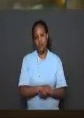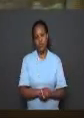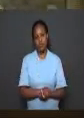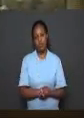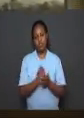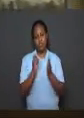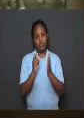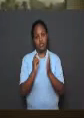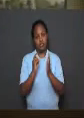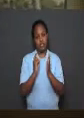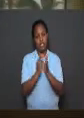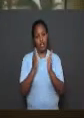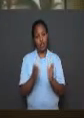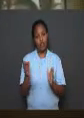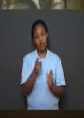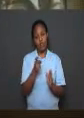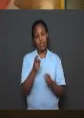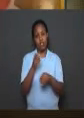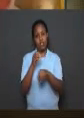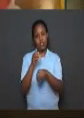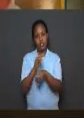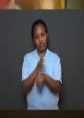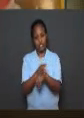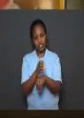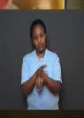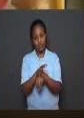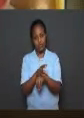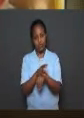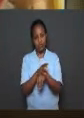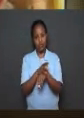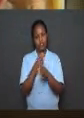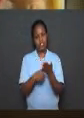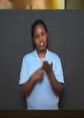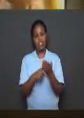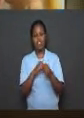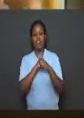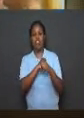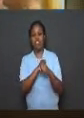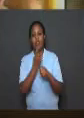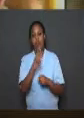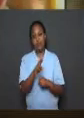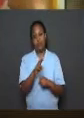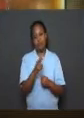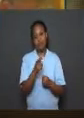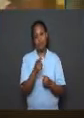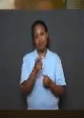The legal counsel can be provided either by the defendant or by the